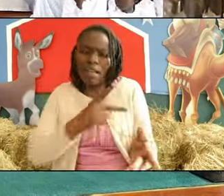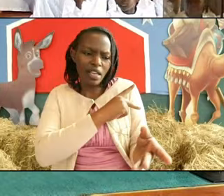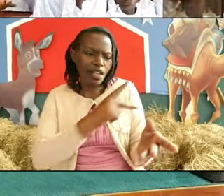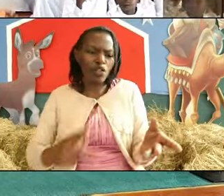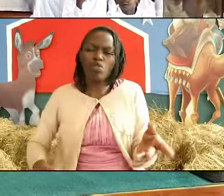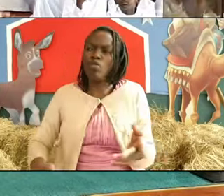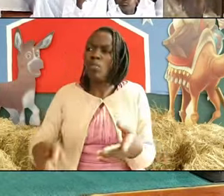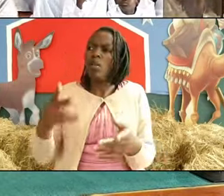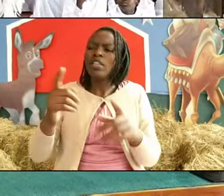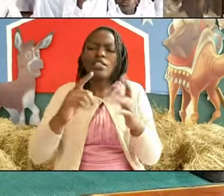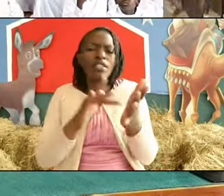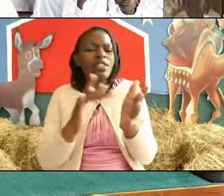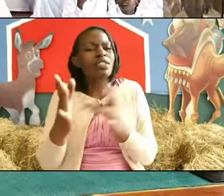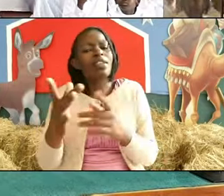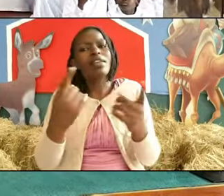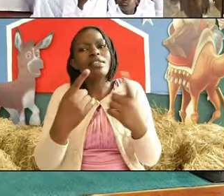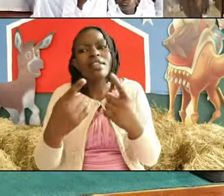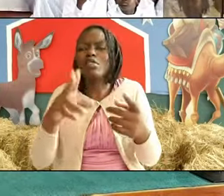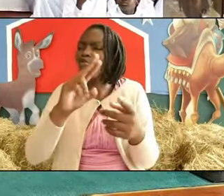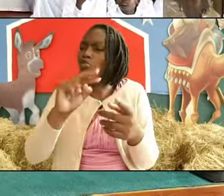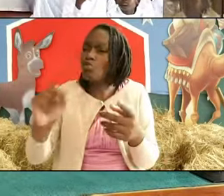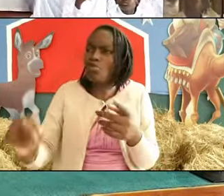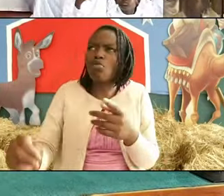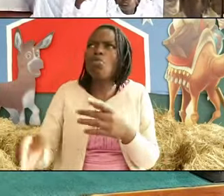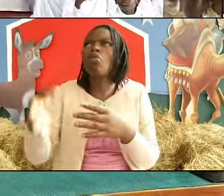flesh is weak. Father!